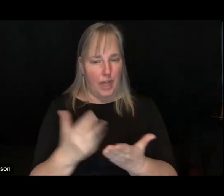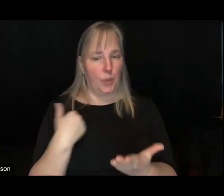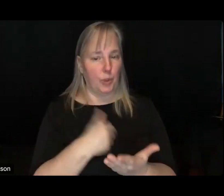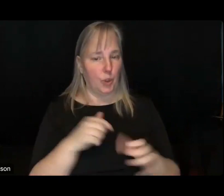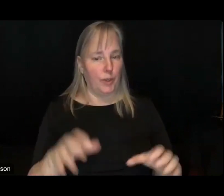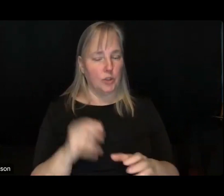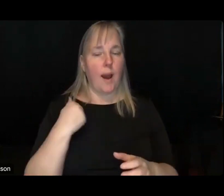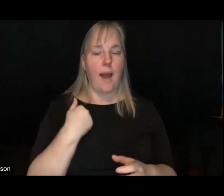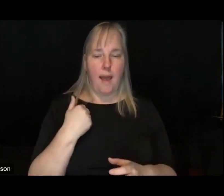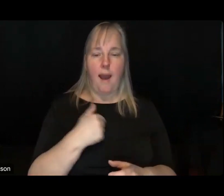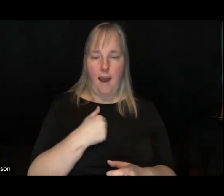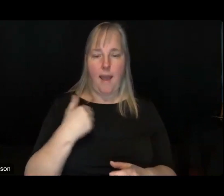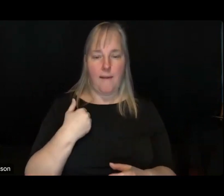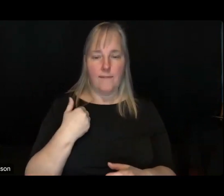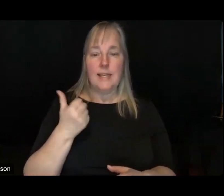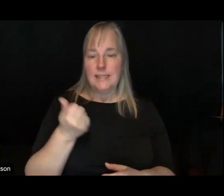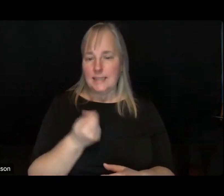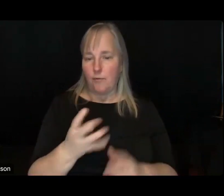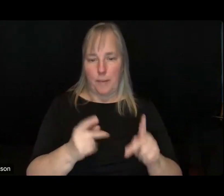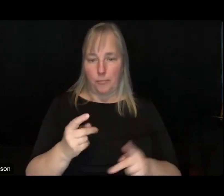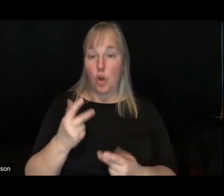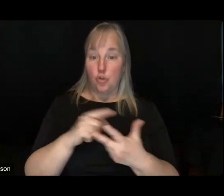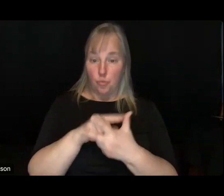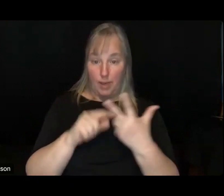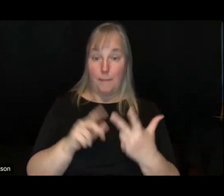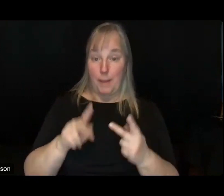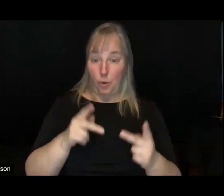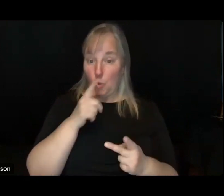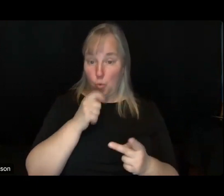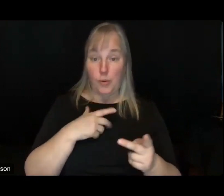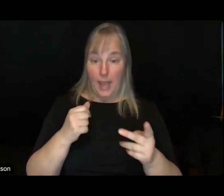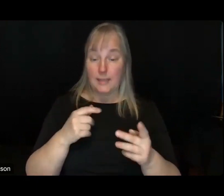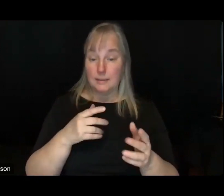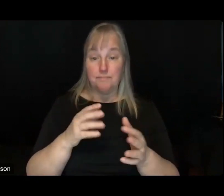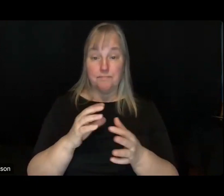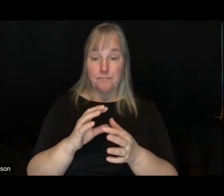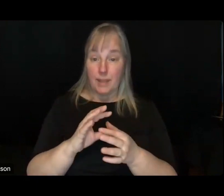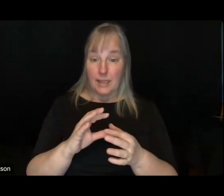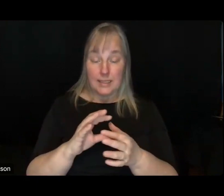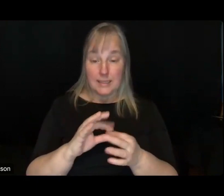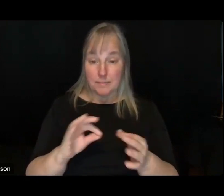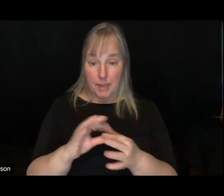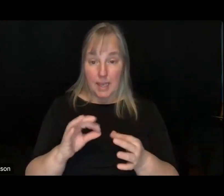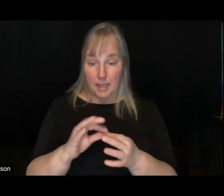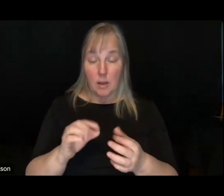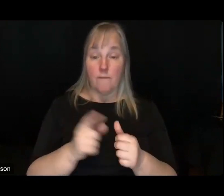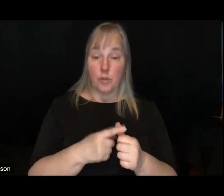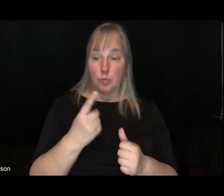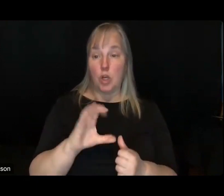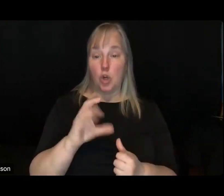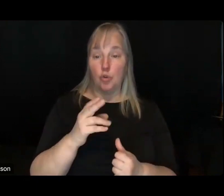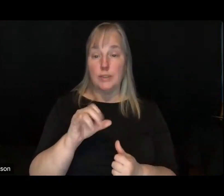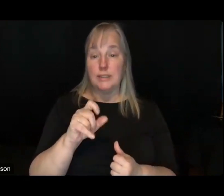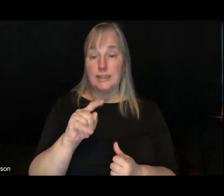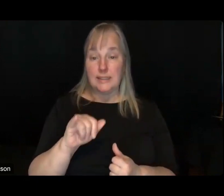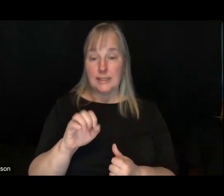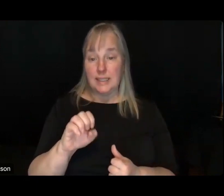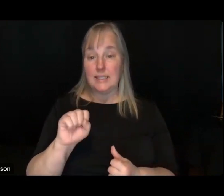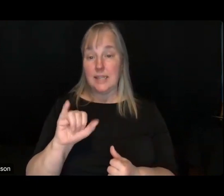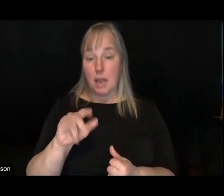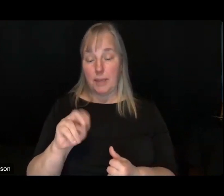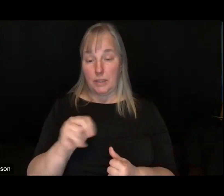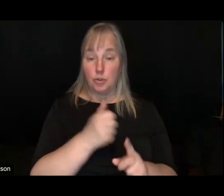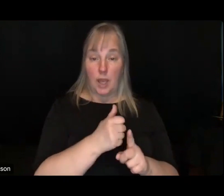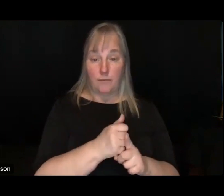folks, the three people here that can speak to some of this, and I'll be asking them questions. The first one is Christy Simon, and she is president and CEO of the Central